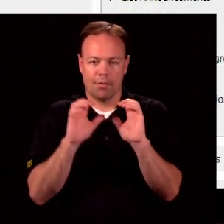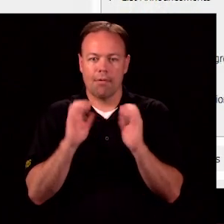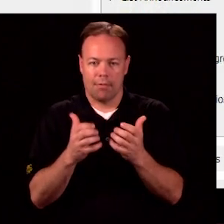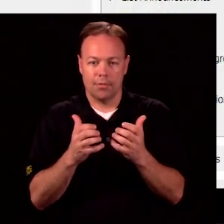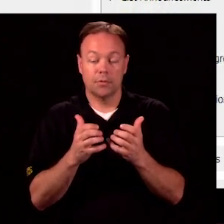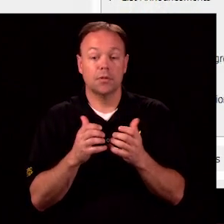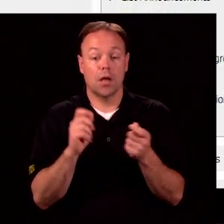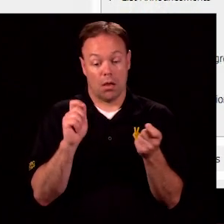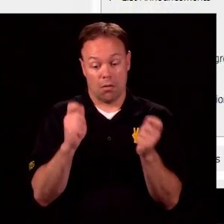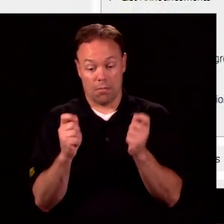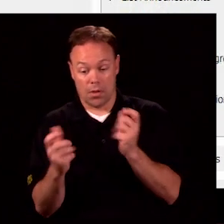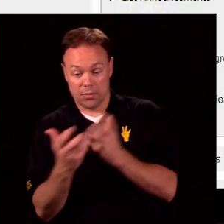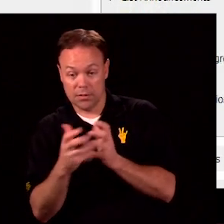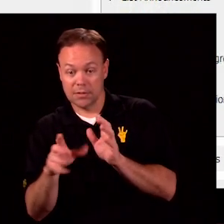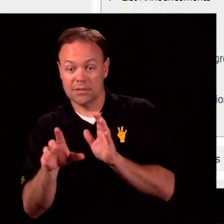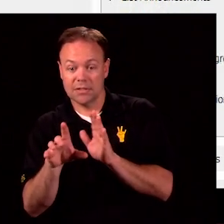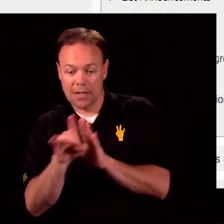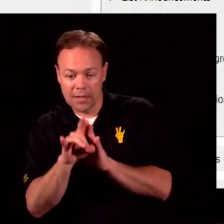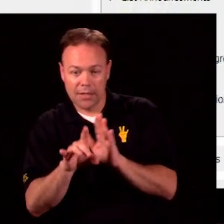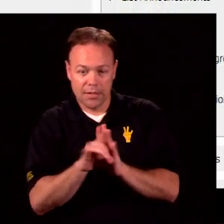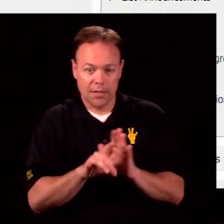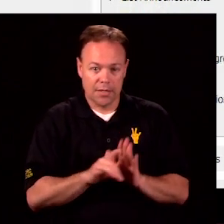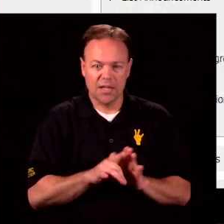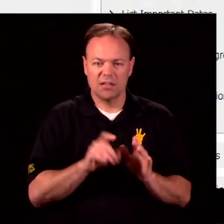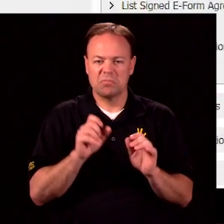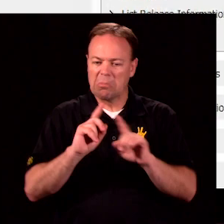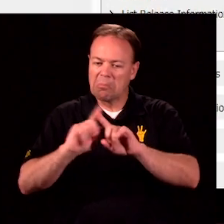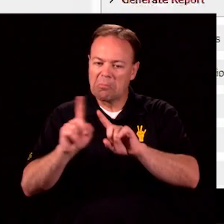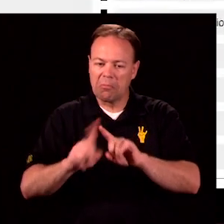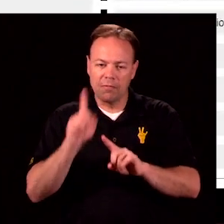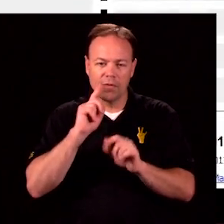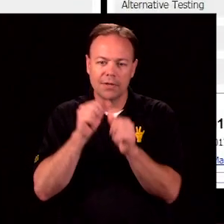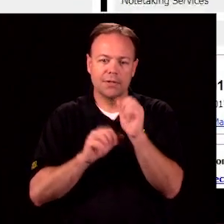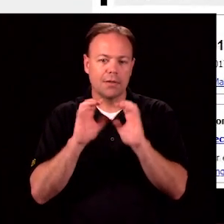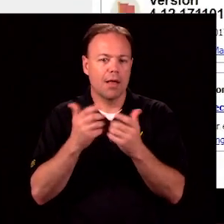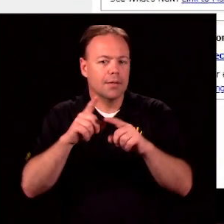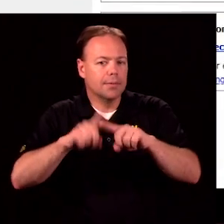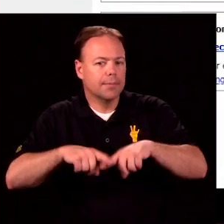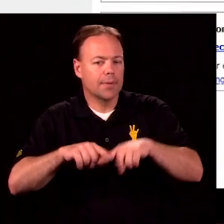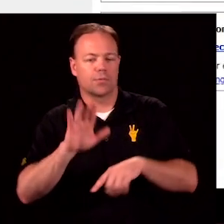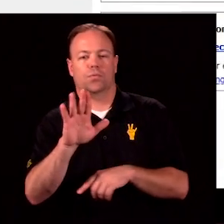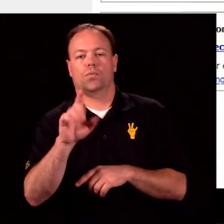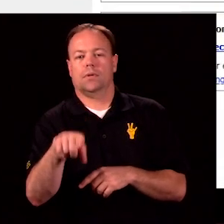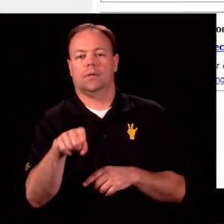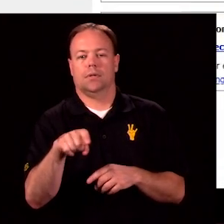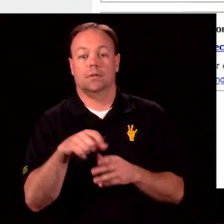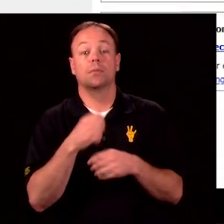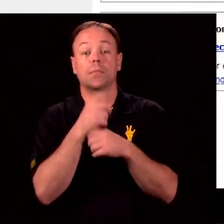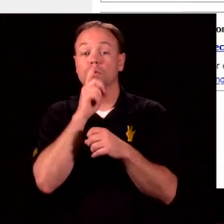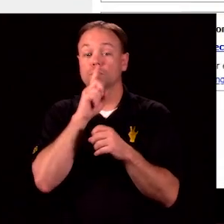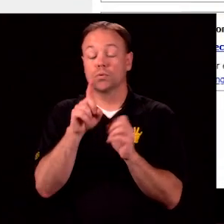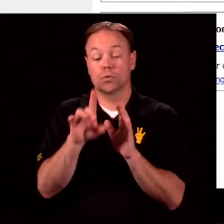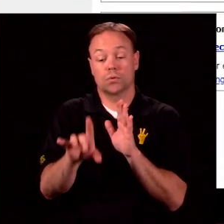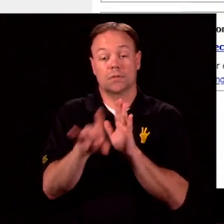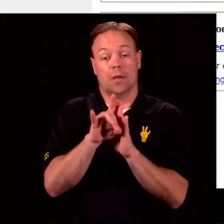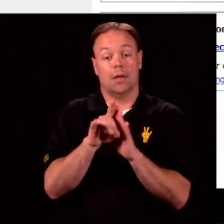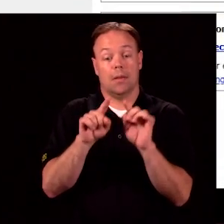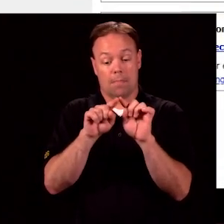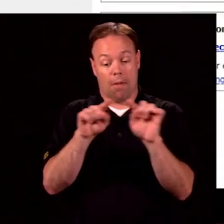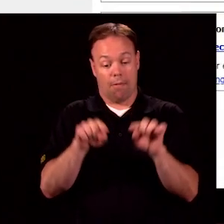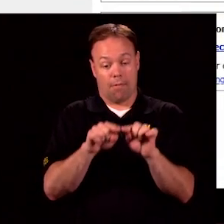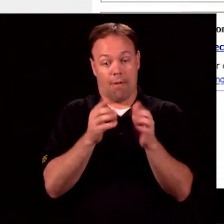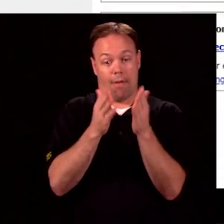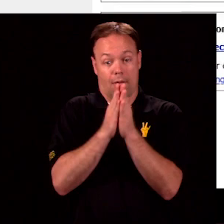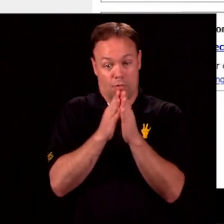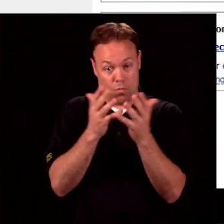accommodations selected can be individualized per class based on your needs. Be sure to select the box that asks if